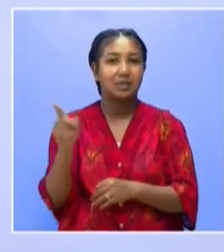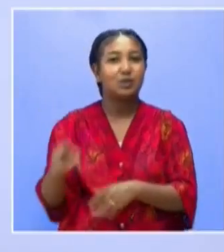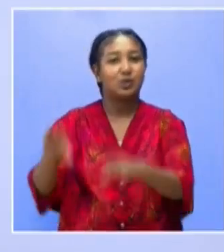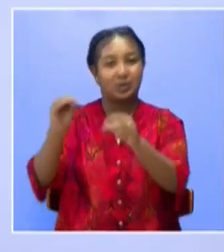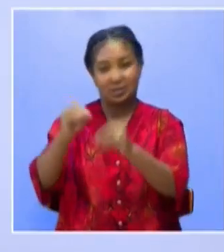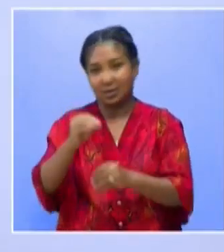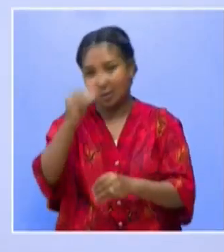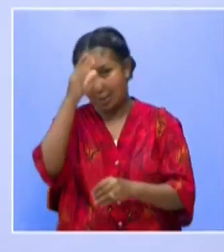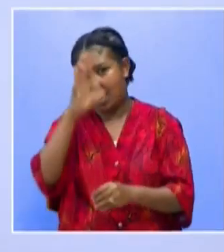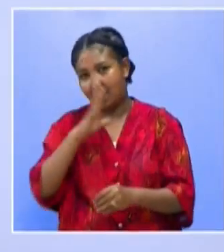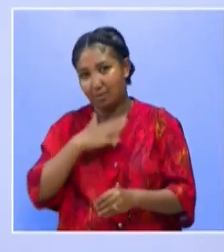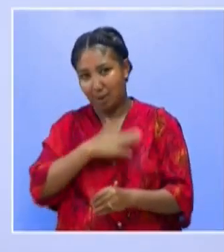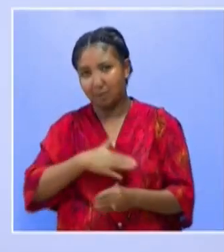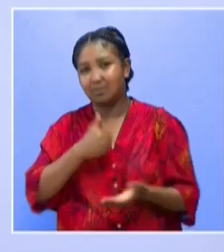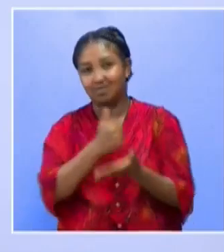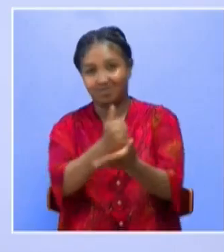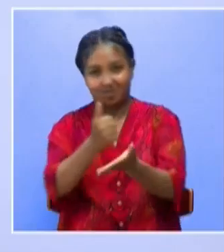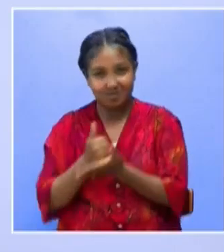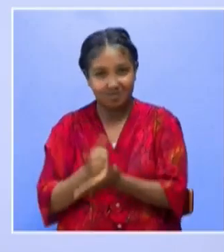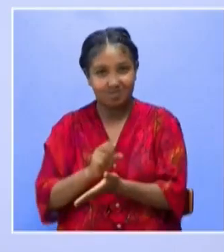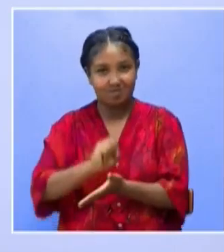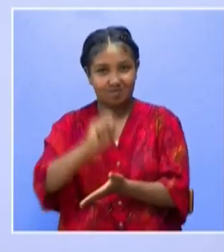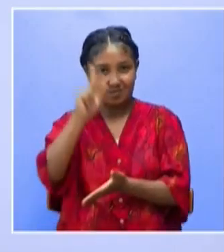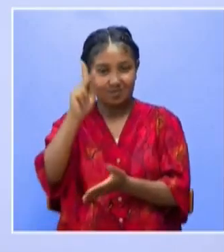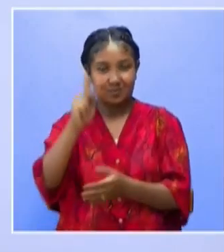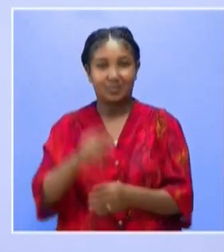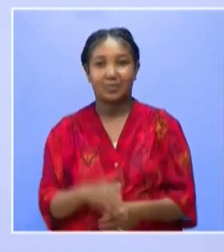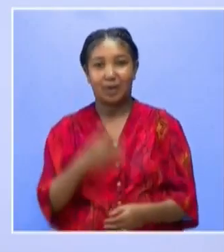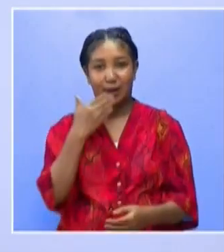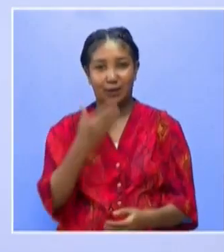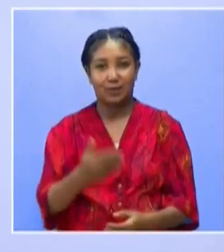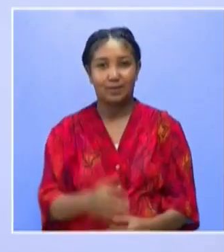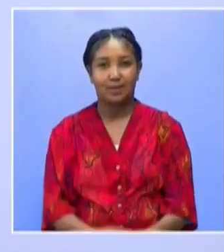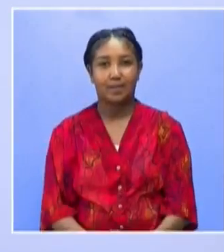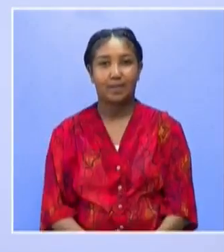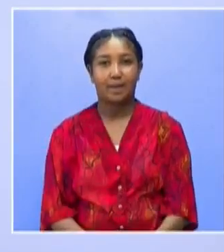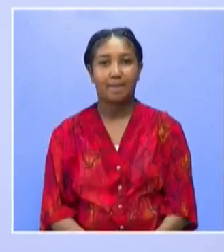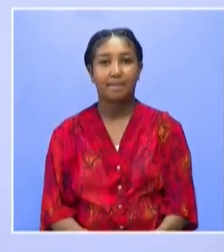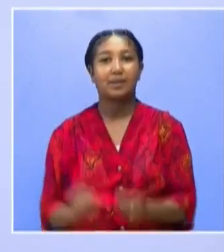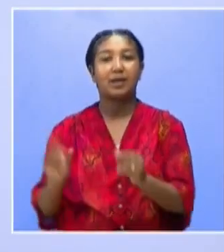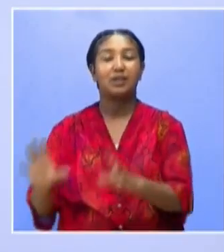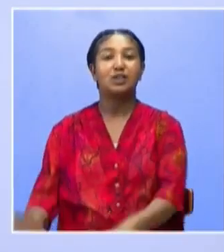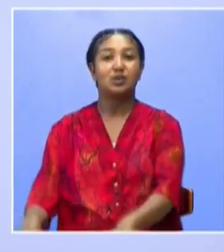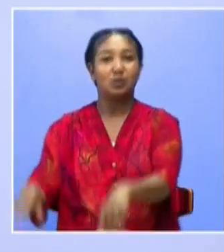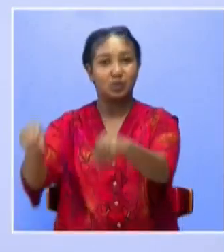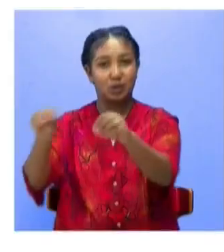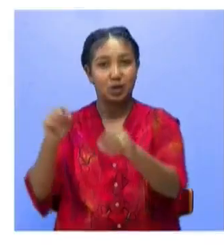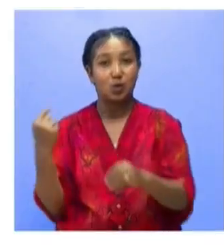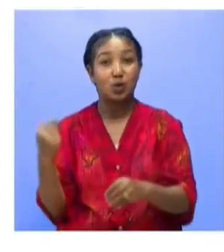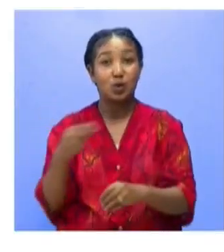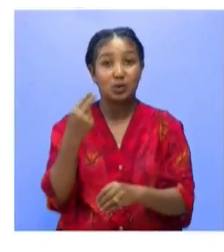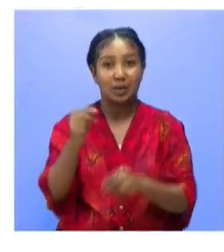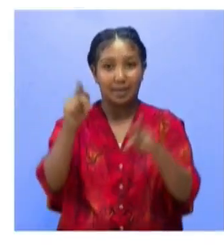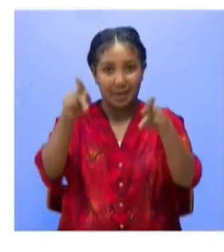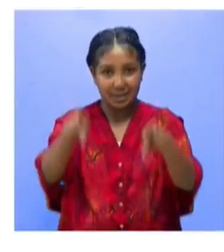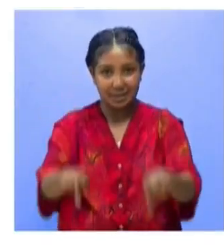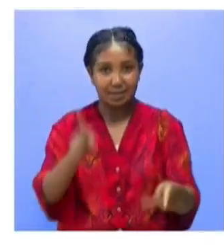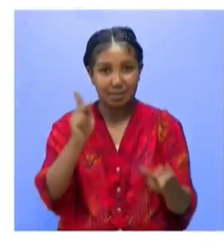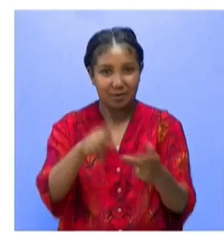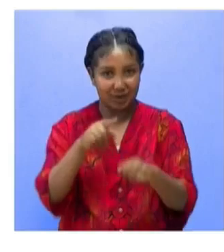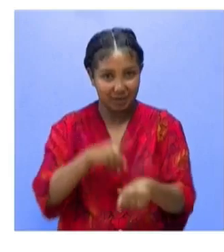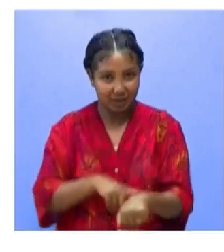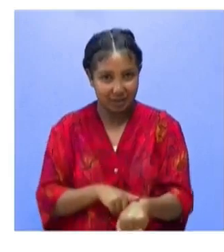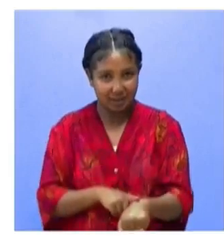parents. Please try to help them. Thank you. Students, we use present perfect